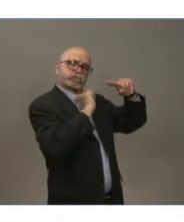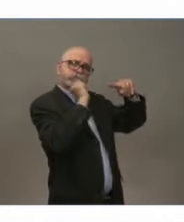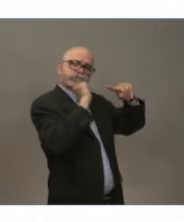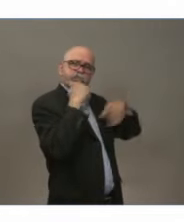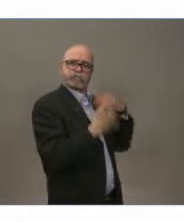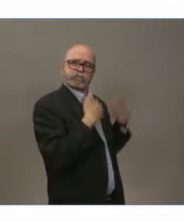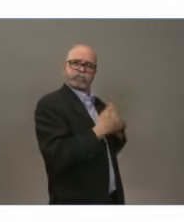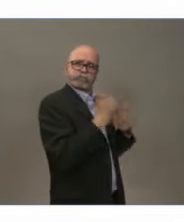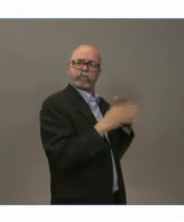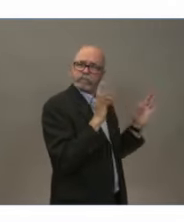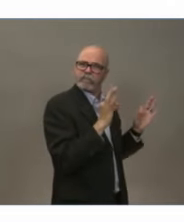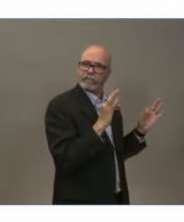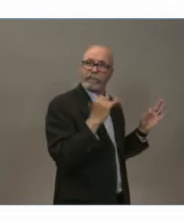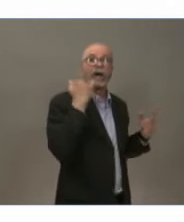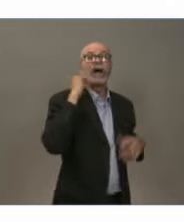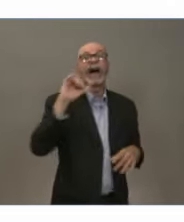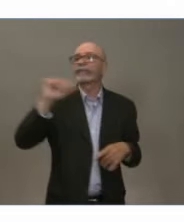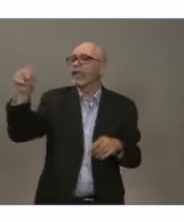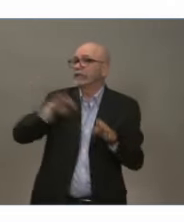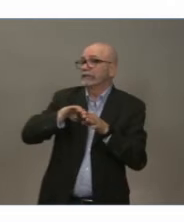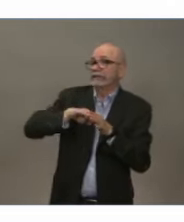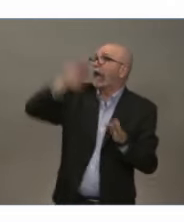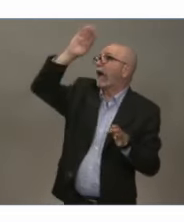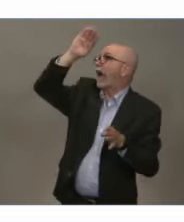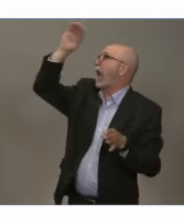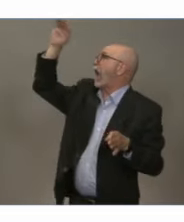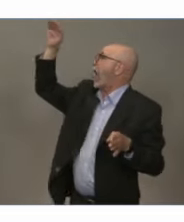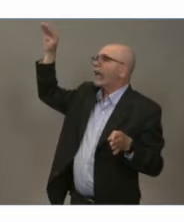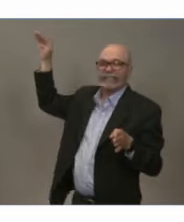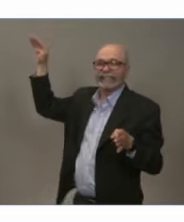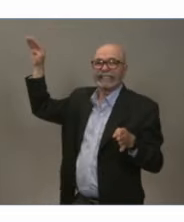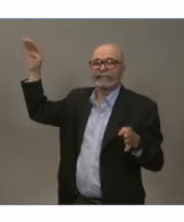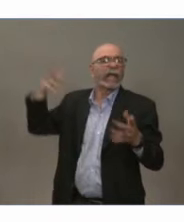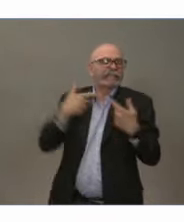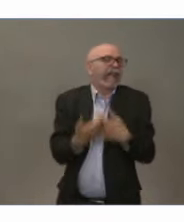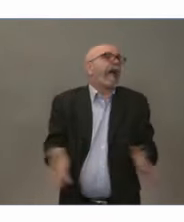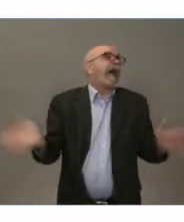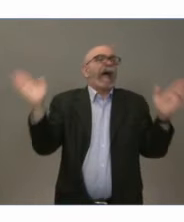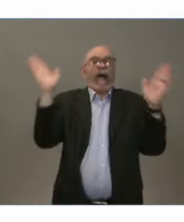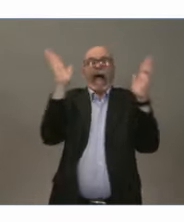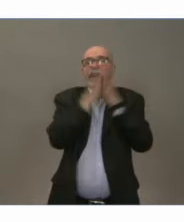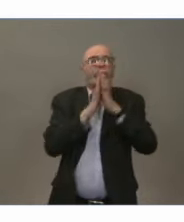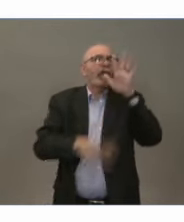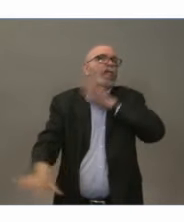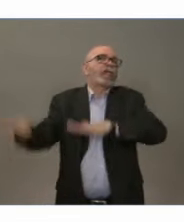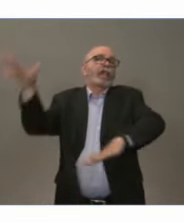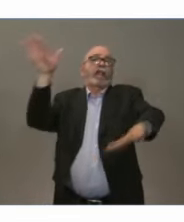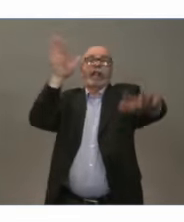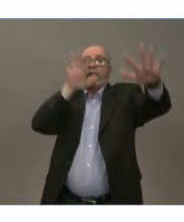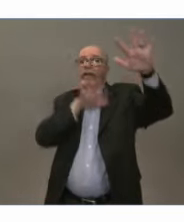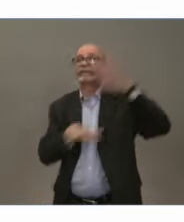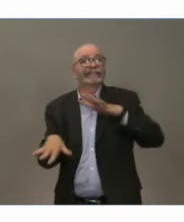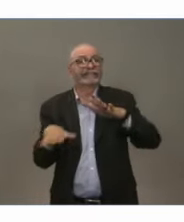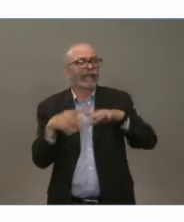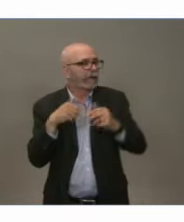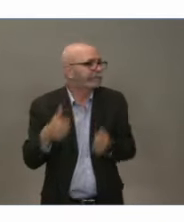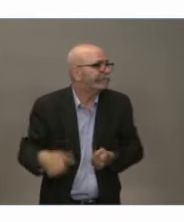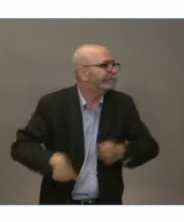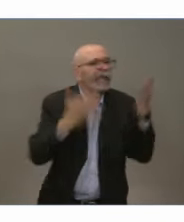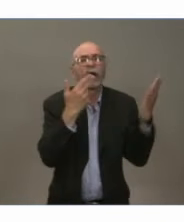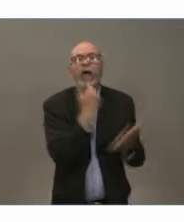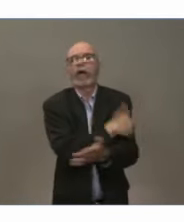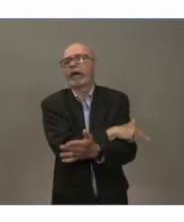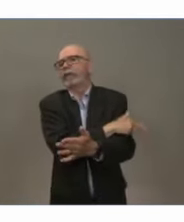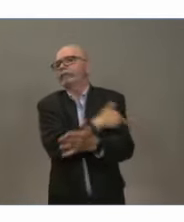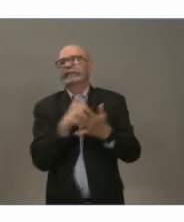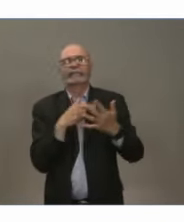those lines and the more than doubling of the 2 to 3 times the number of hospitalizations at the peak, that is